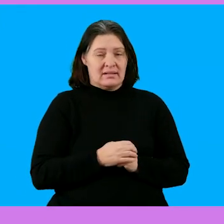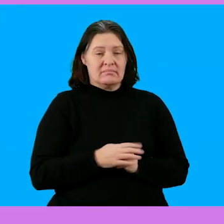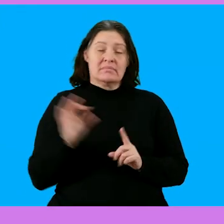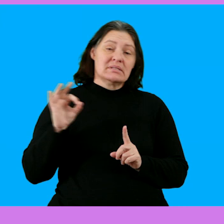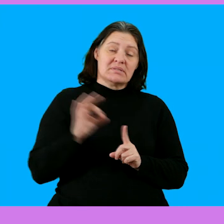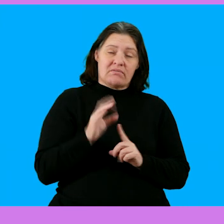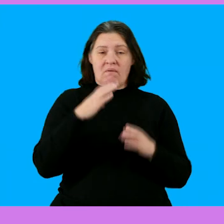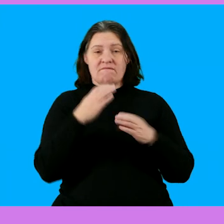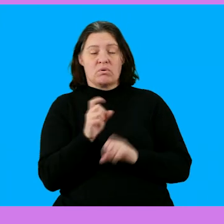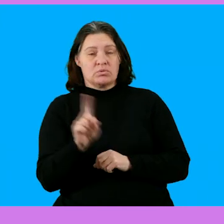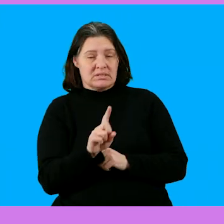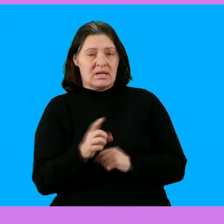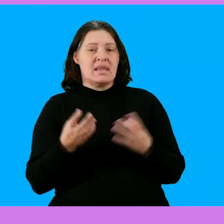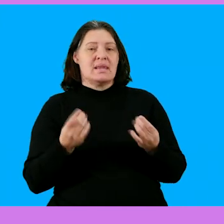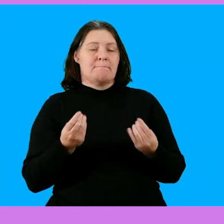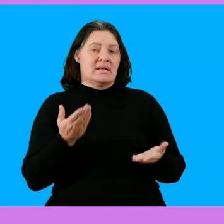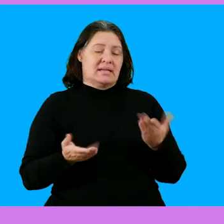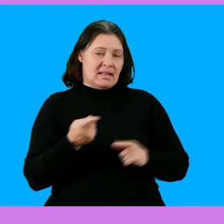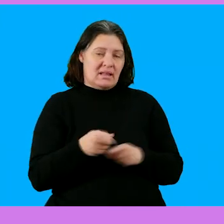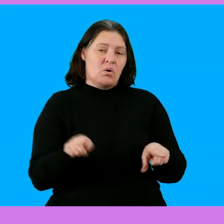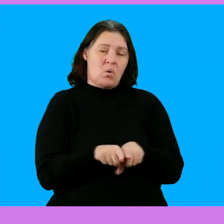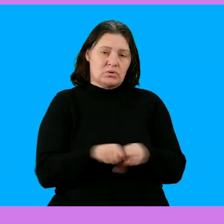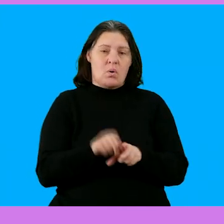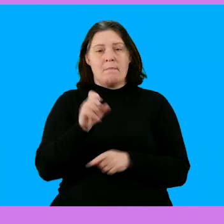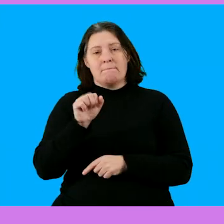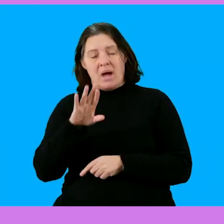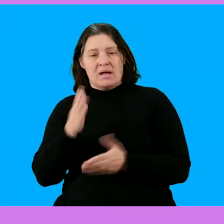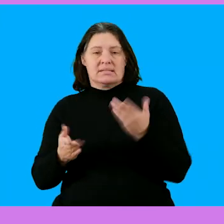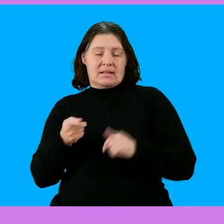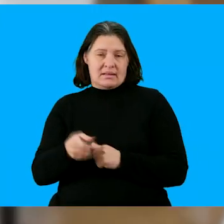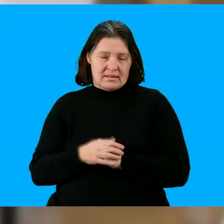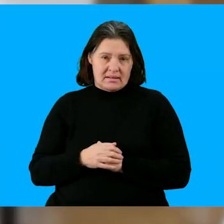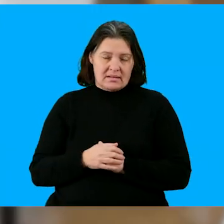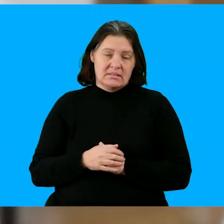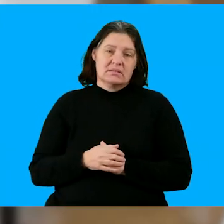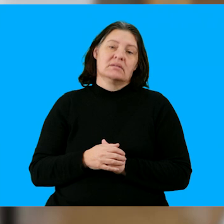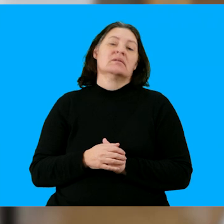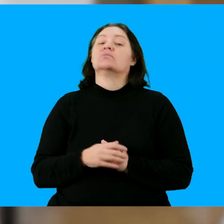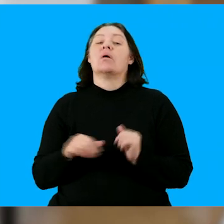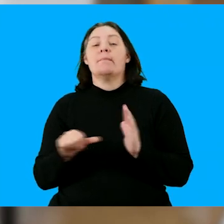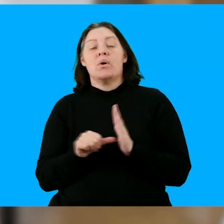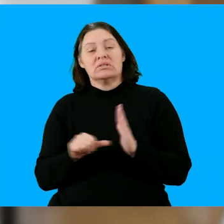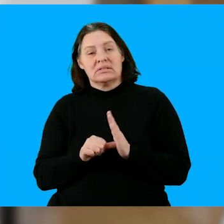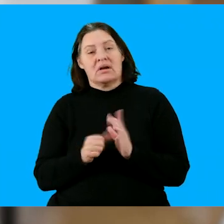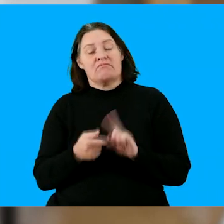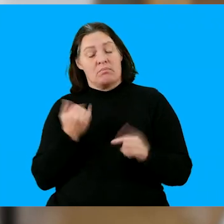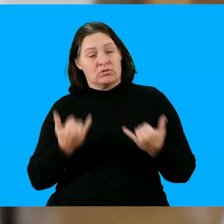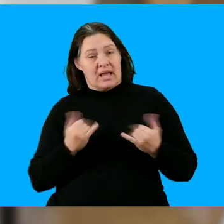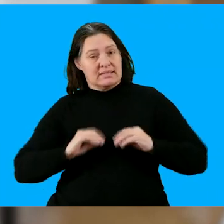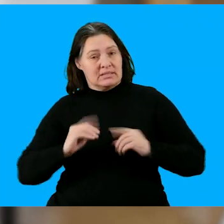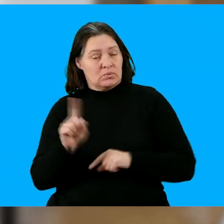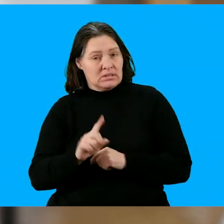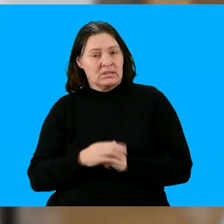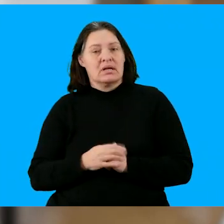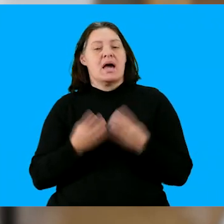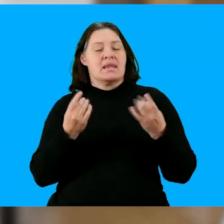scales. In particular, we focused on number scales as well as bar scales. So important that we're going to take